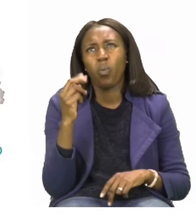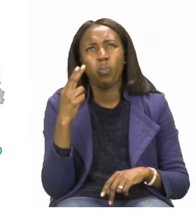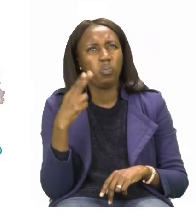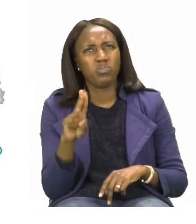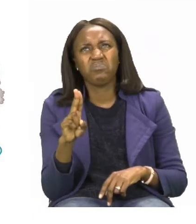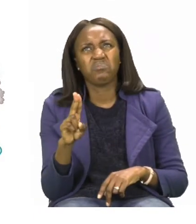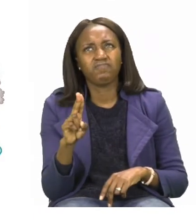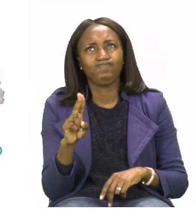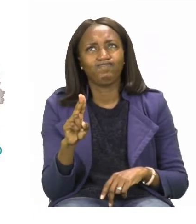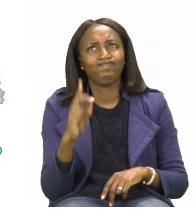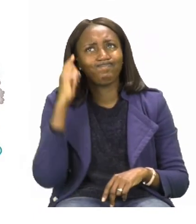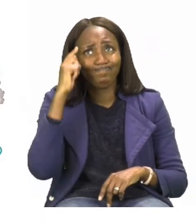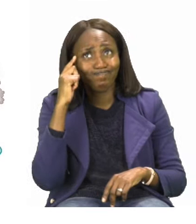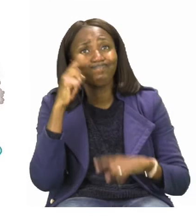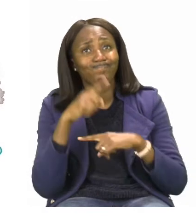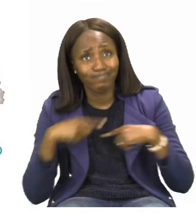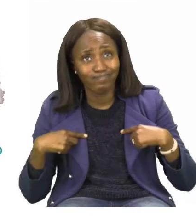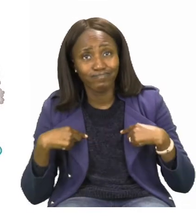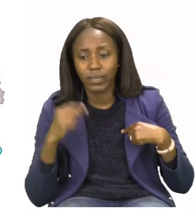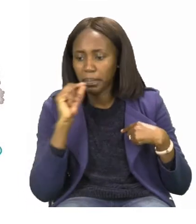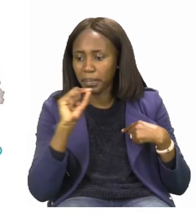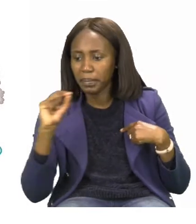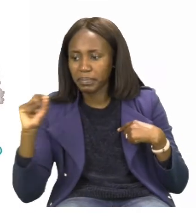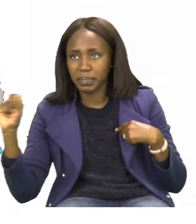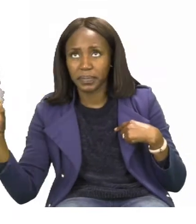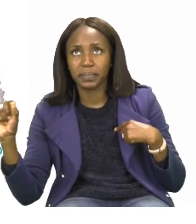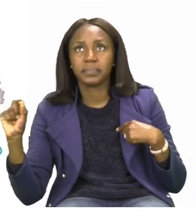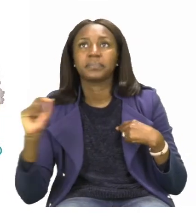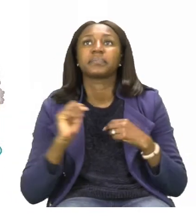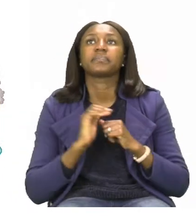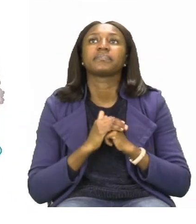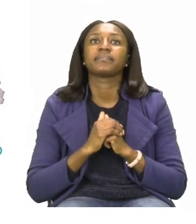no, I think we dash.